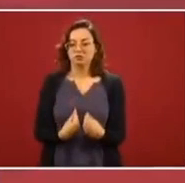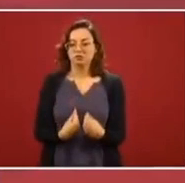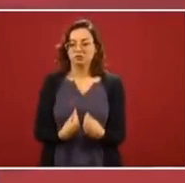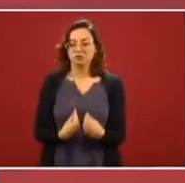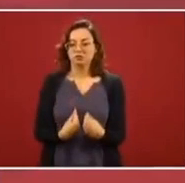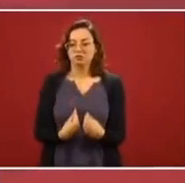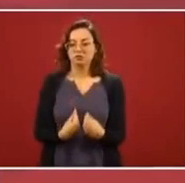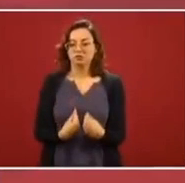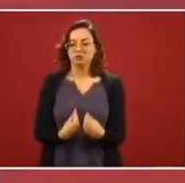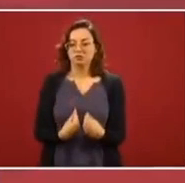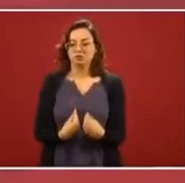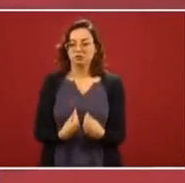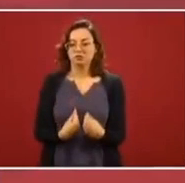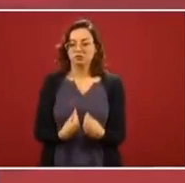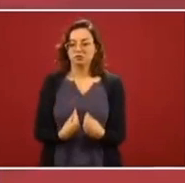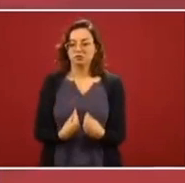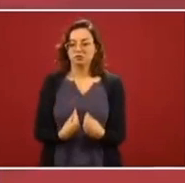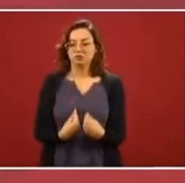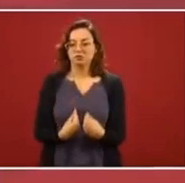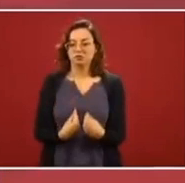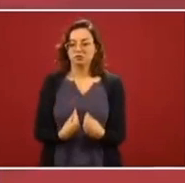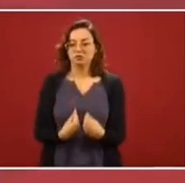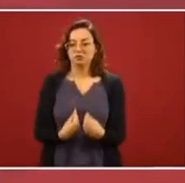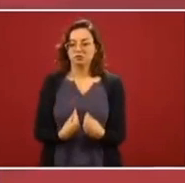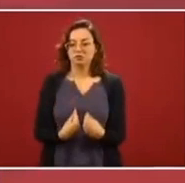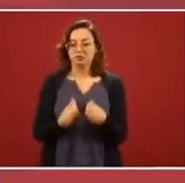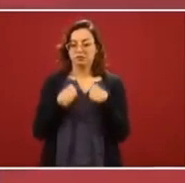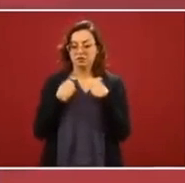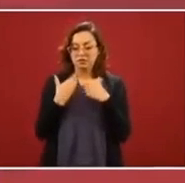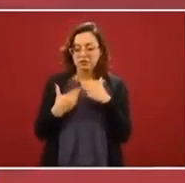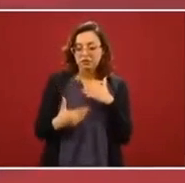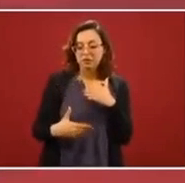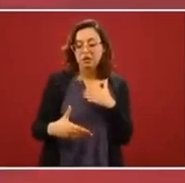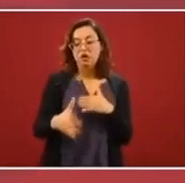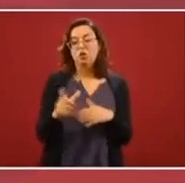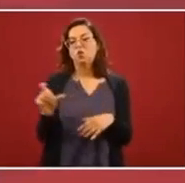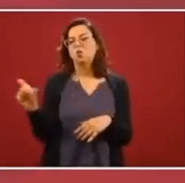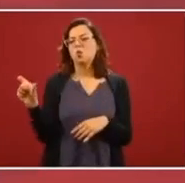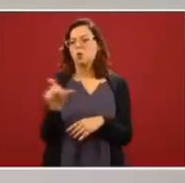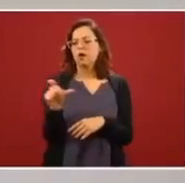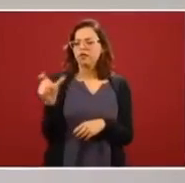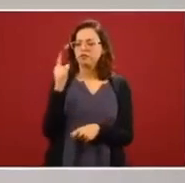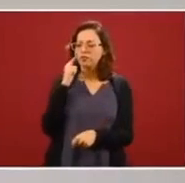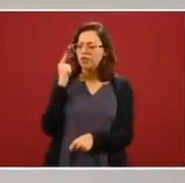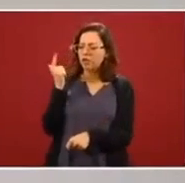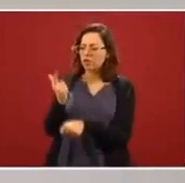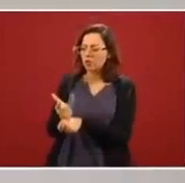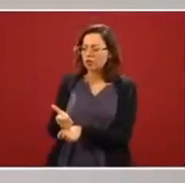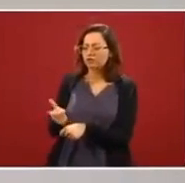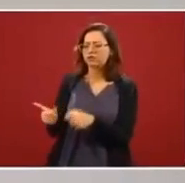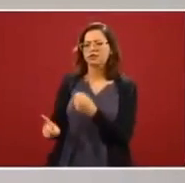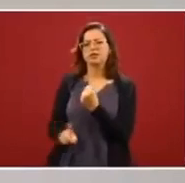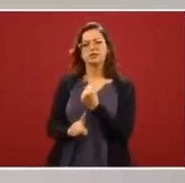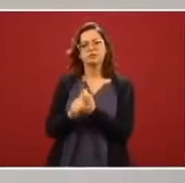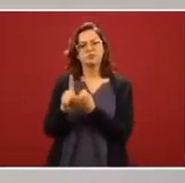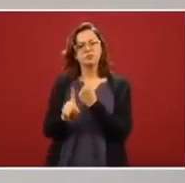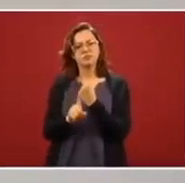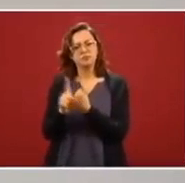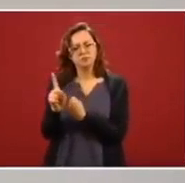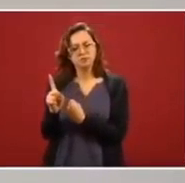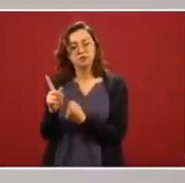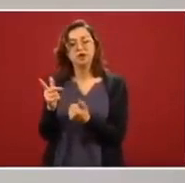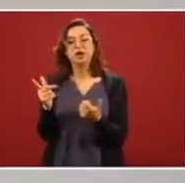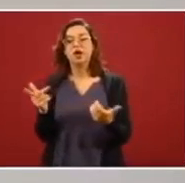light, like there's actually a possibility for them. tamizaje, en que todo niño al nacer, a la par de tener